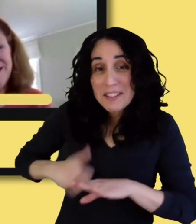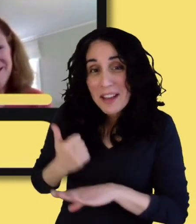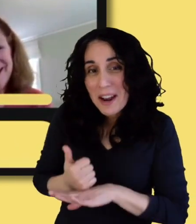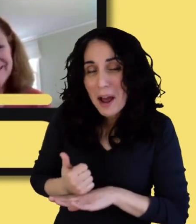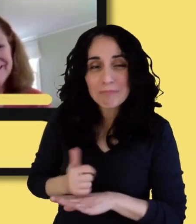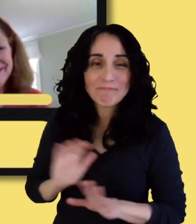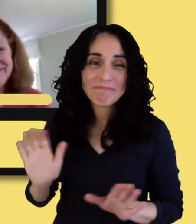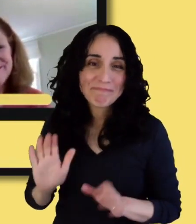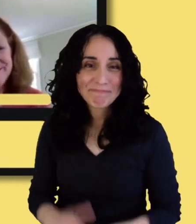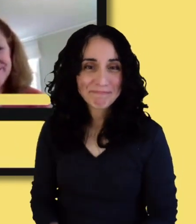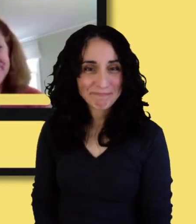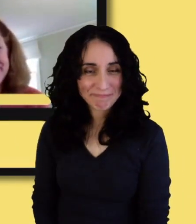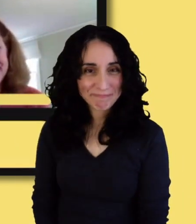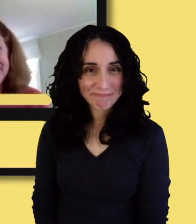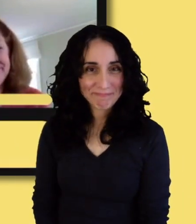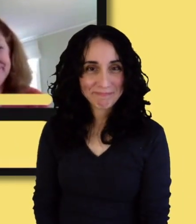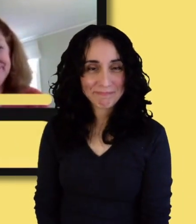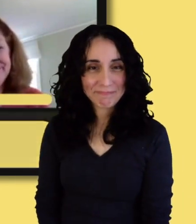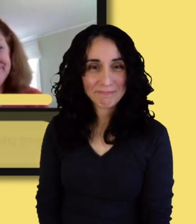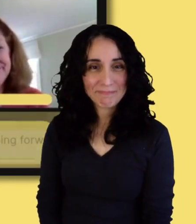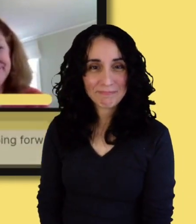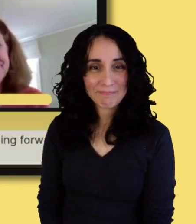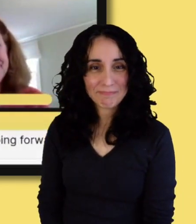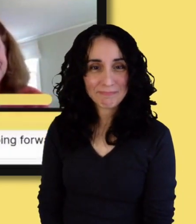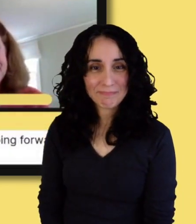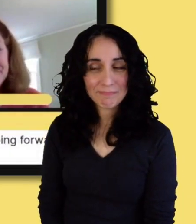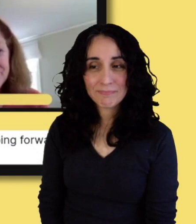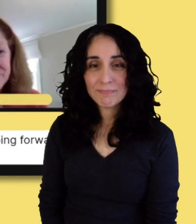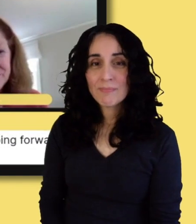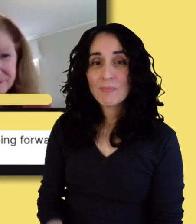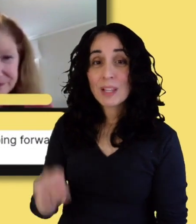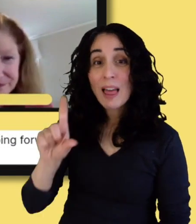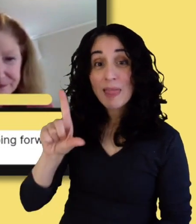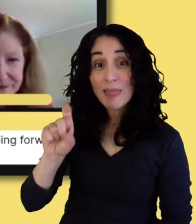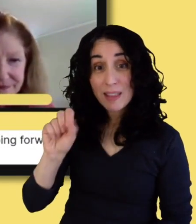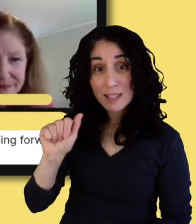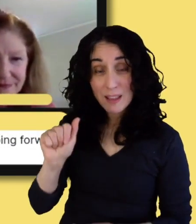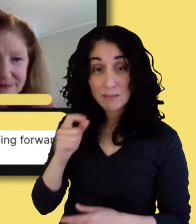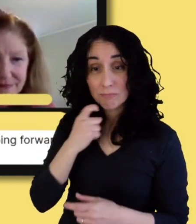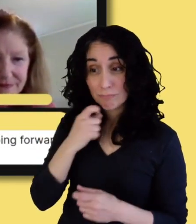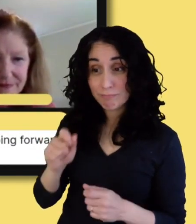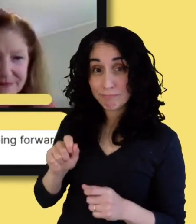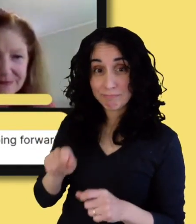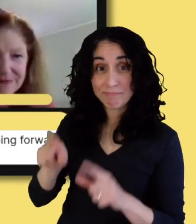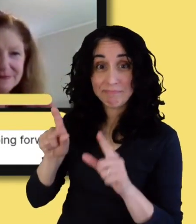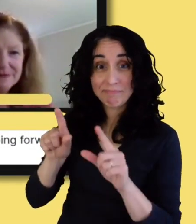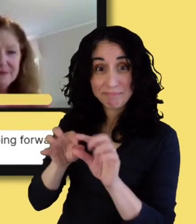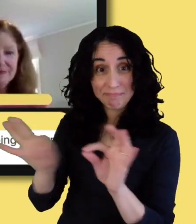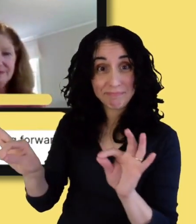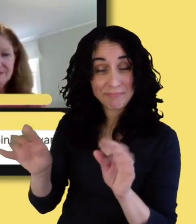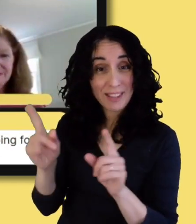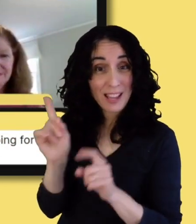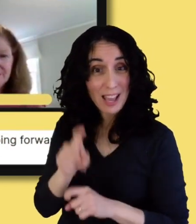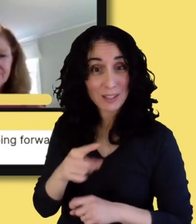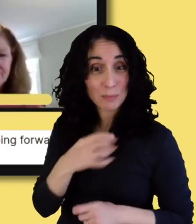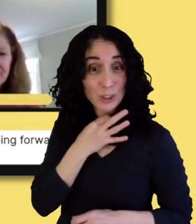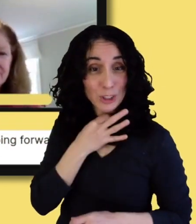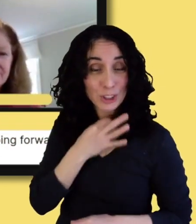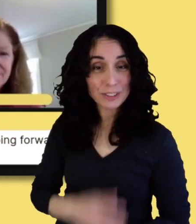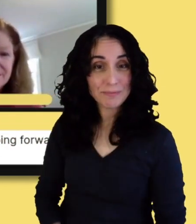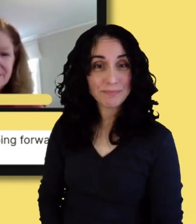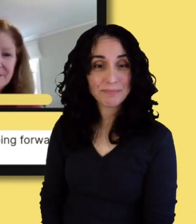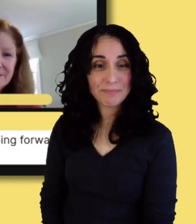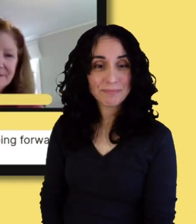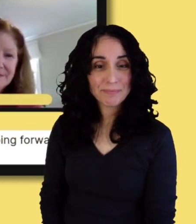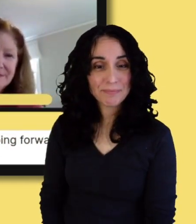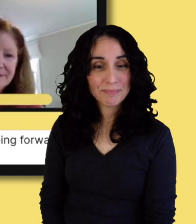been decided yet. Mhm. So Lisa just asked a really good question that I'm actually curious about. Are there any